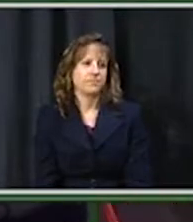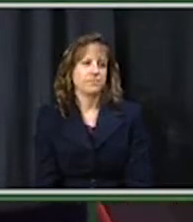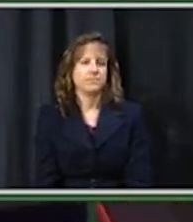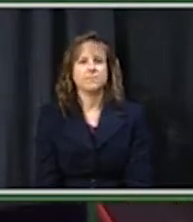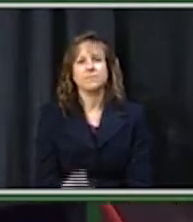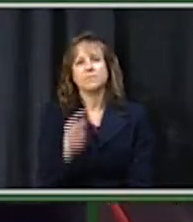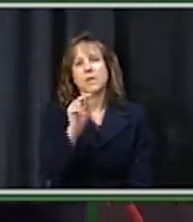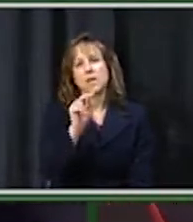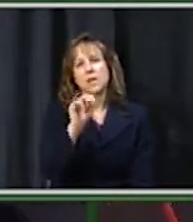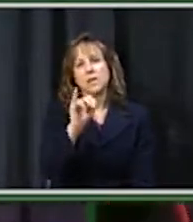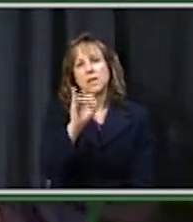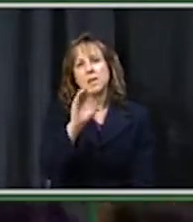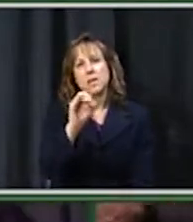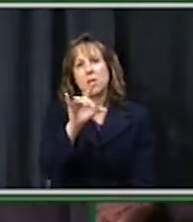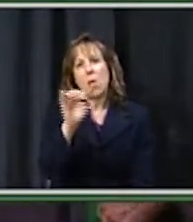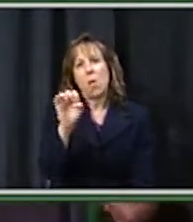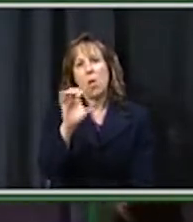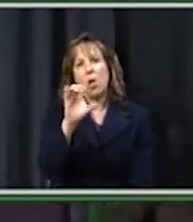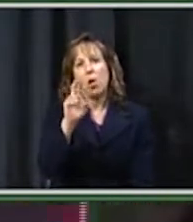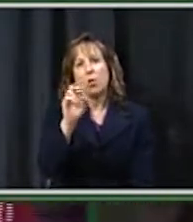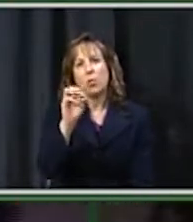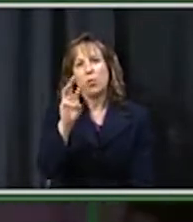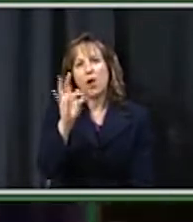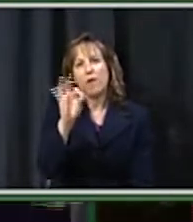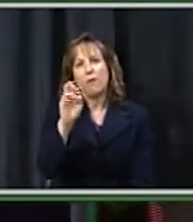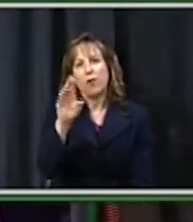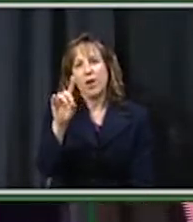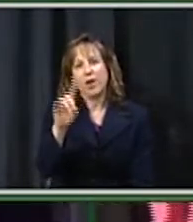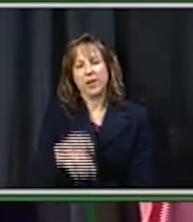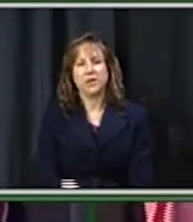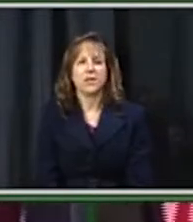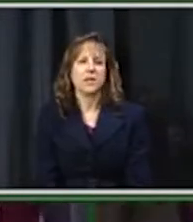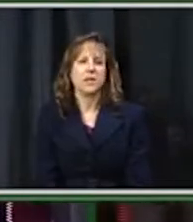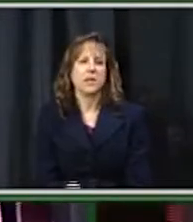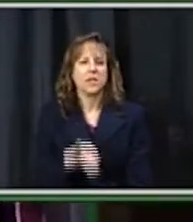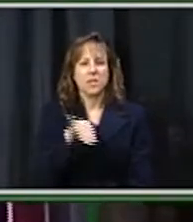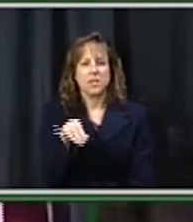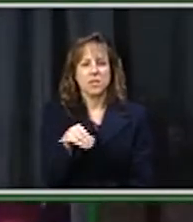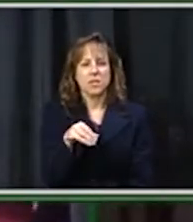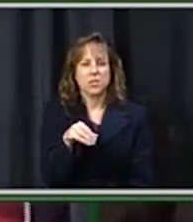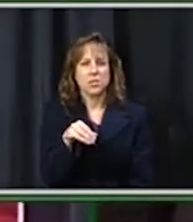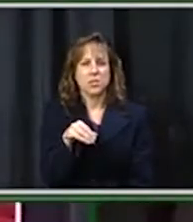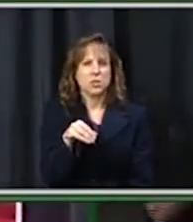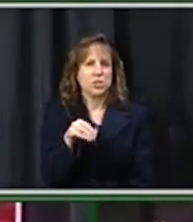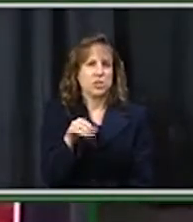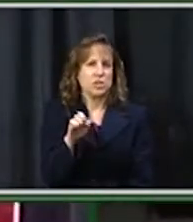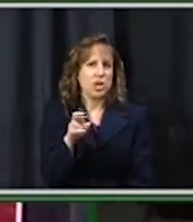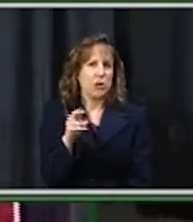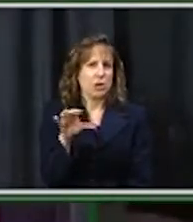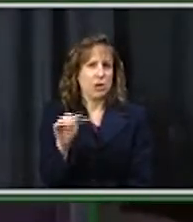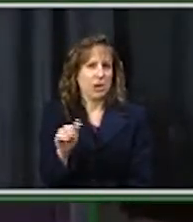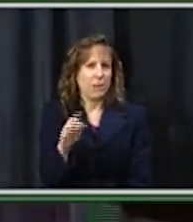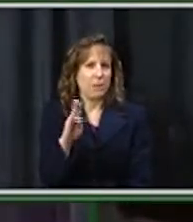Nicole Corinne Crawford. Jerrica Juline Burton.